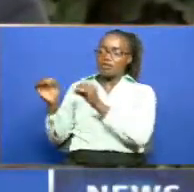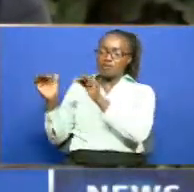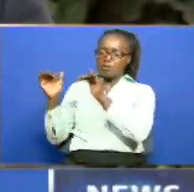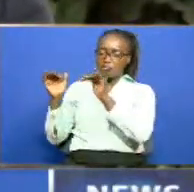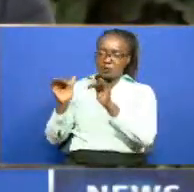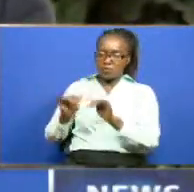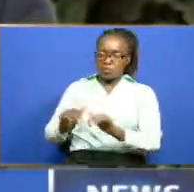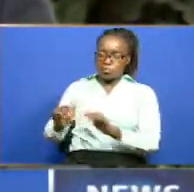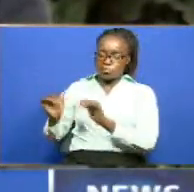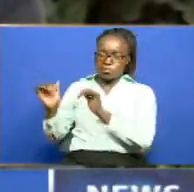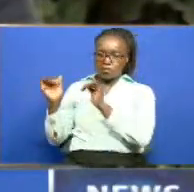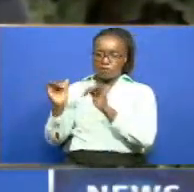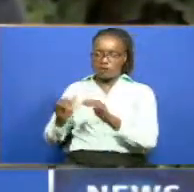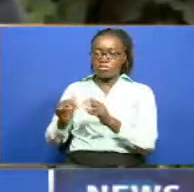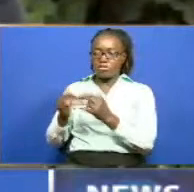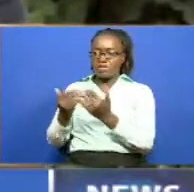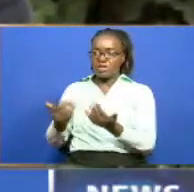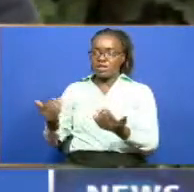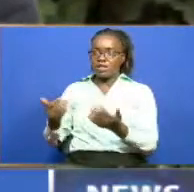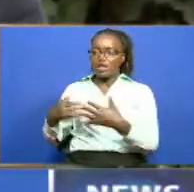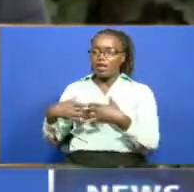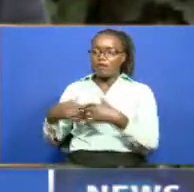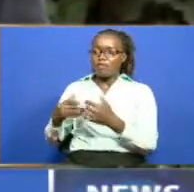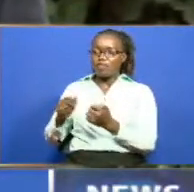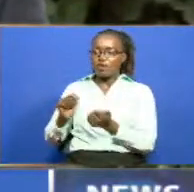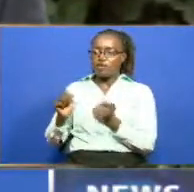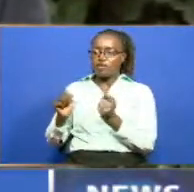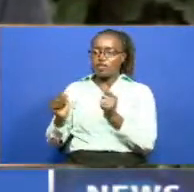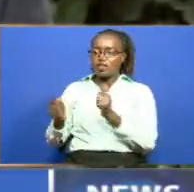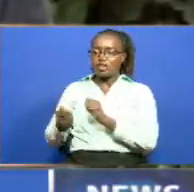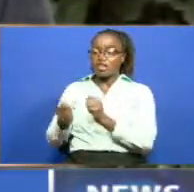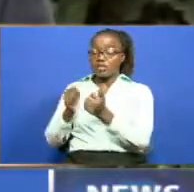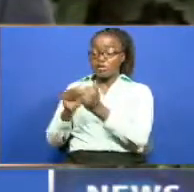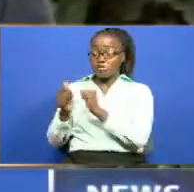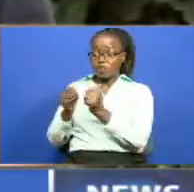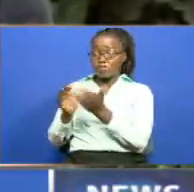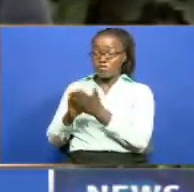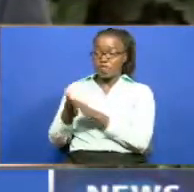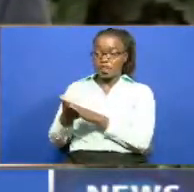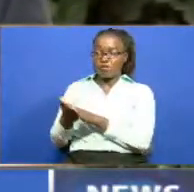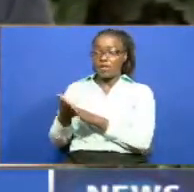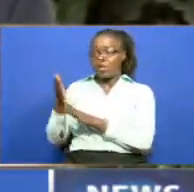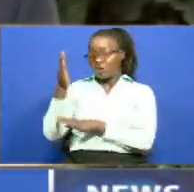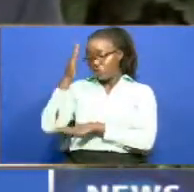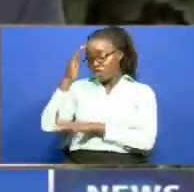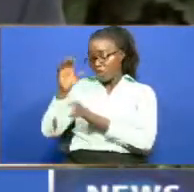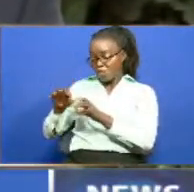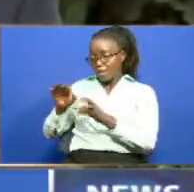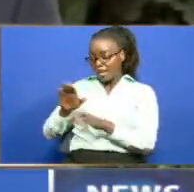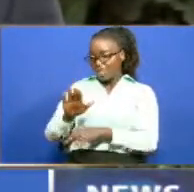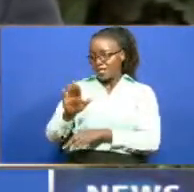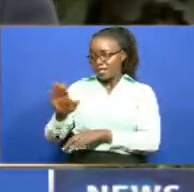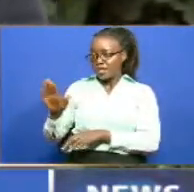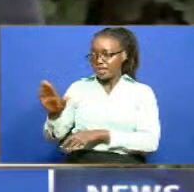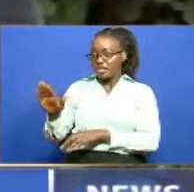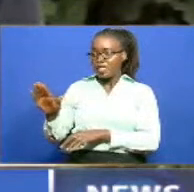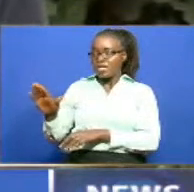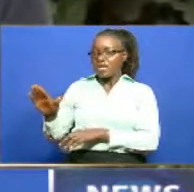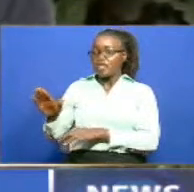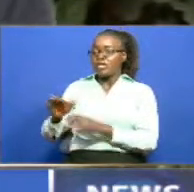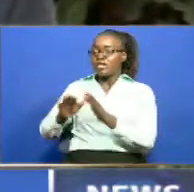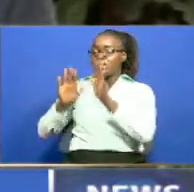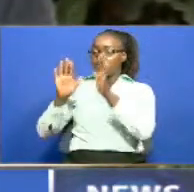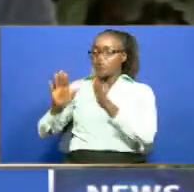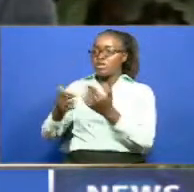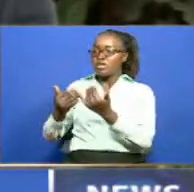and so on, manufacturers had to adjust and become competitive and know their markets. So the key thing for